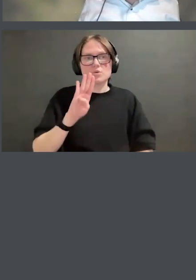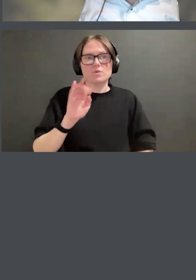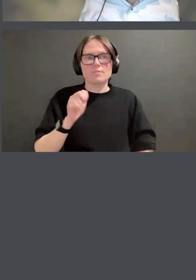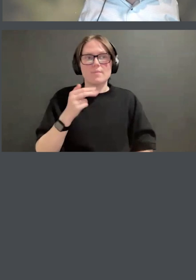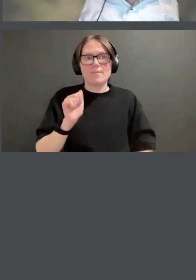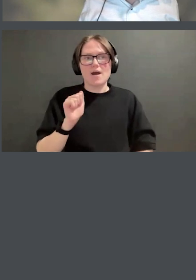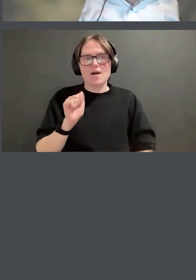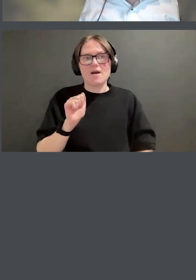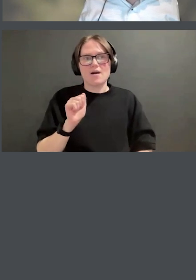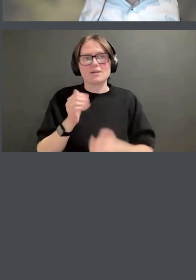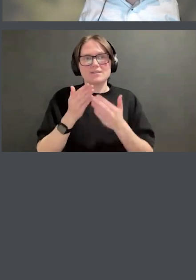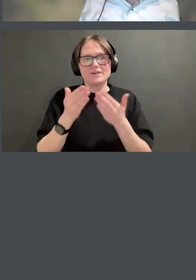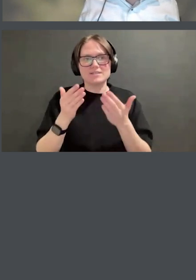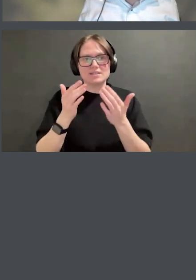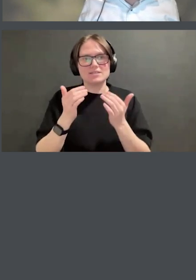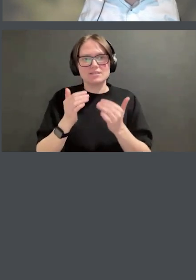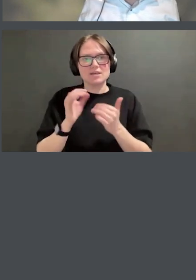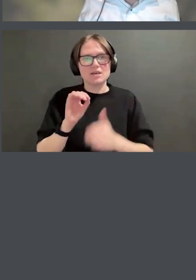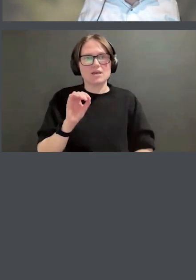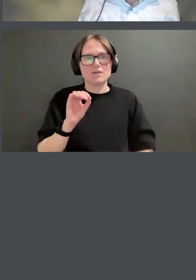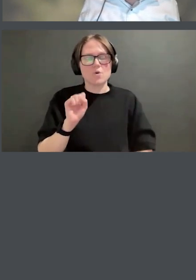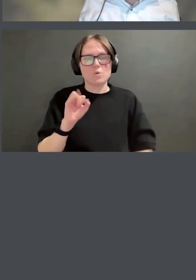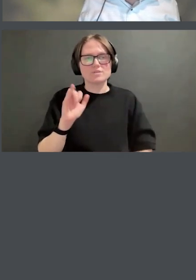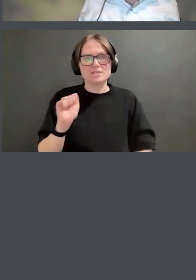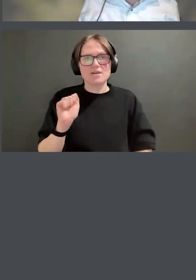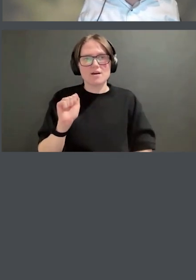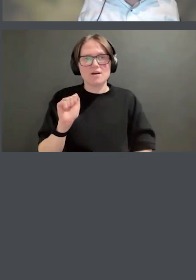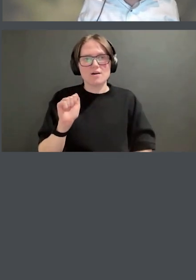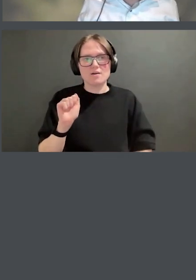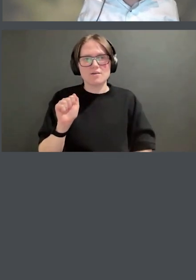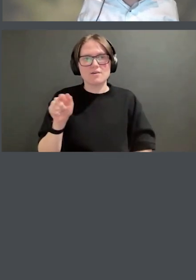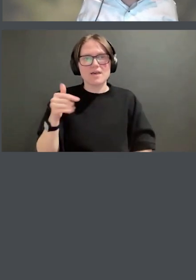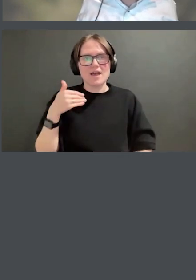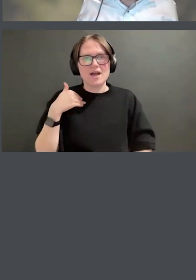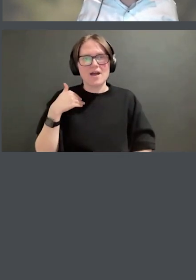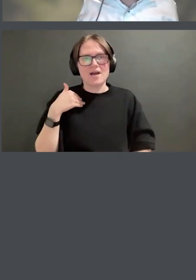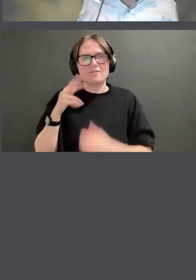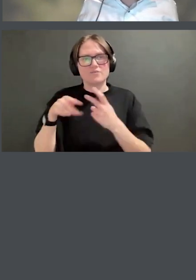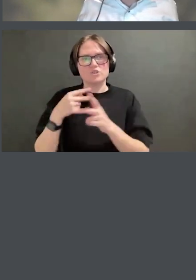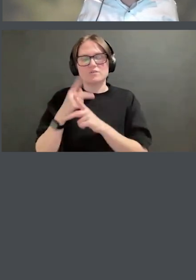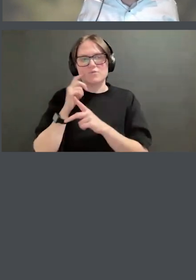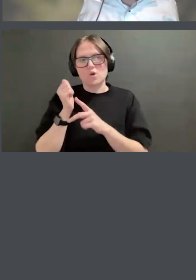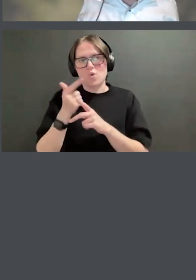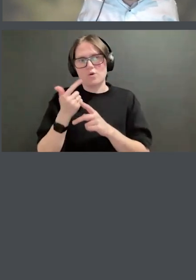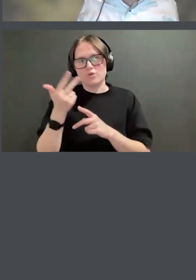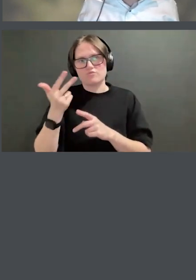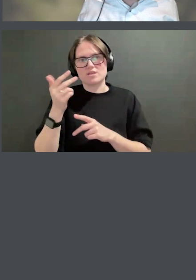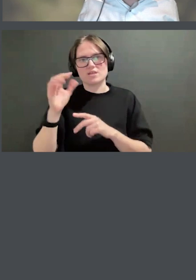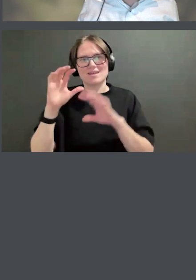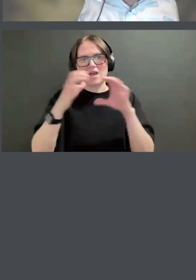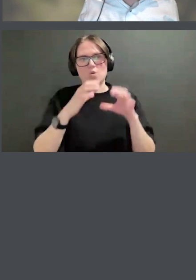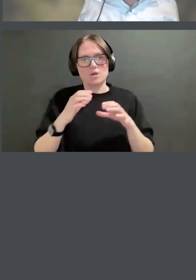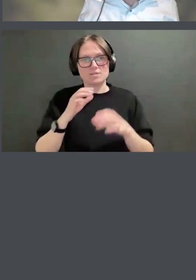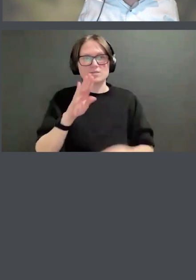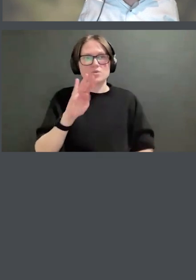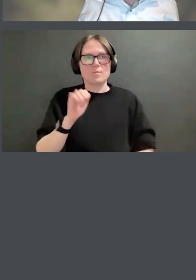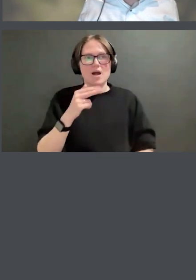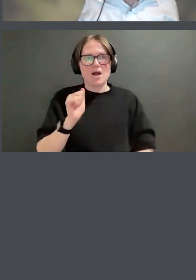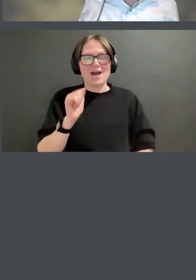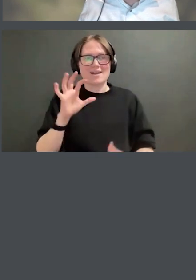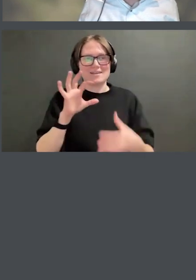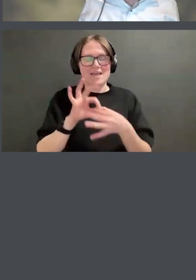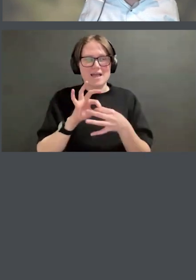devices and the OSIA has kind of versions in all three of these categories. So the Baha Connect is